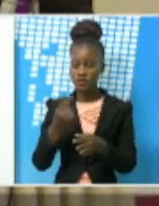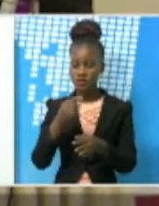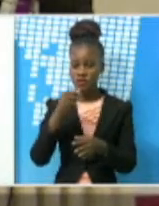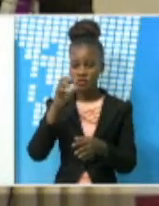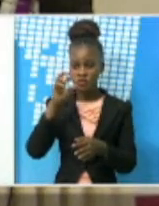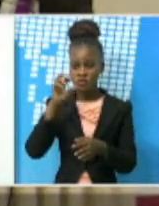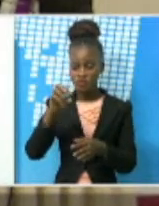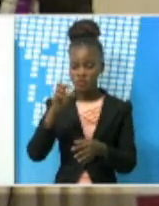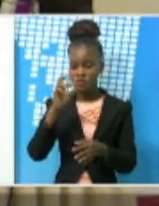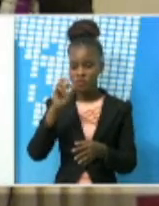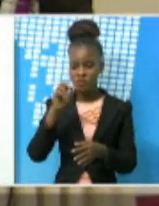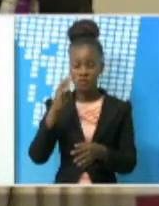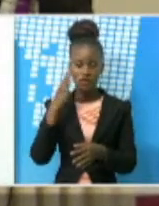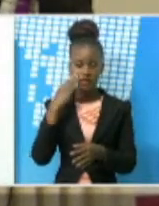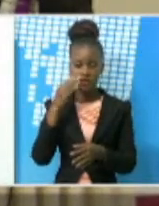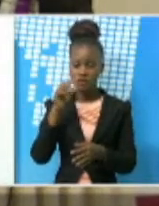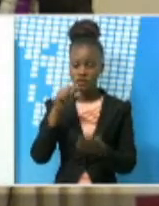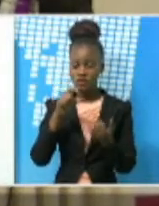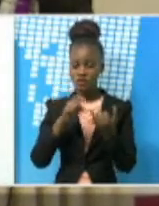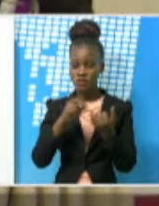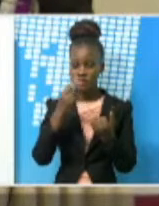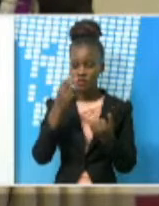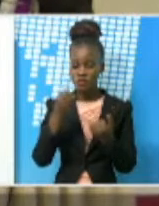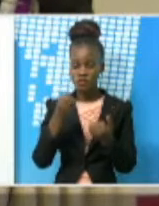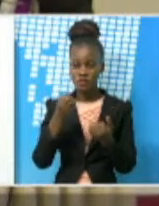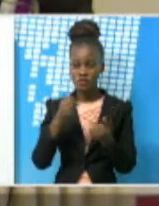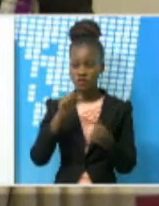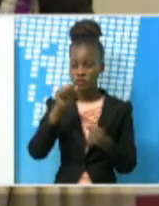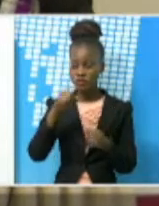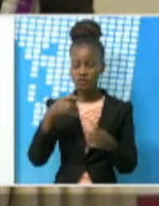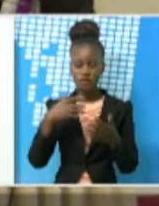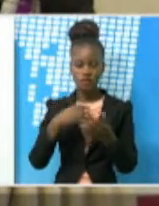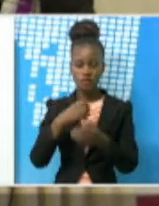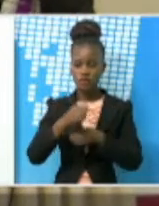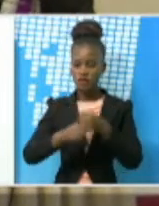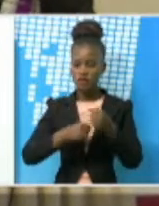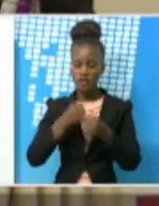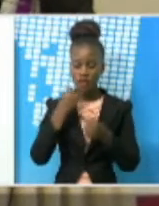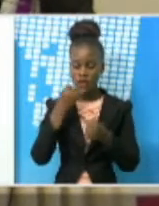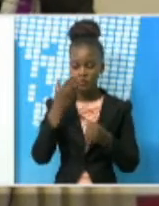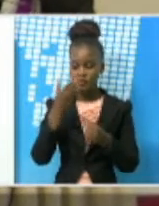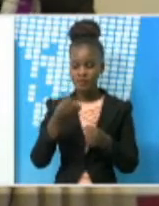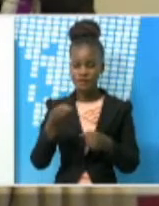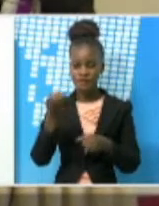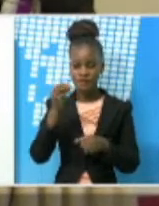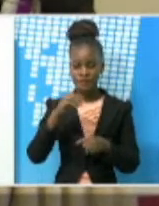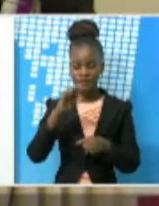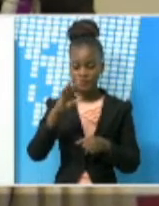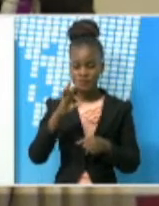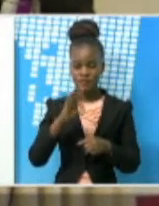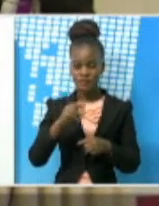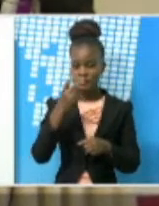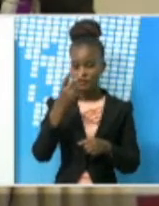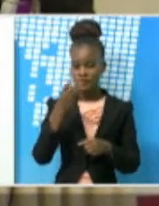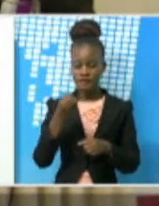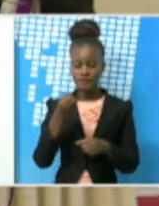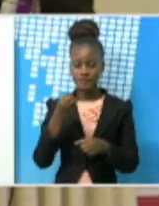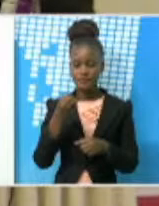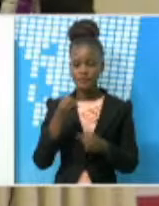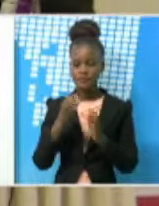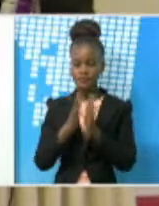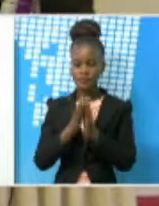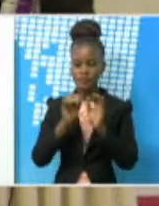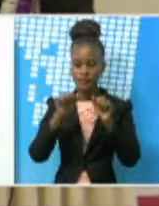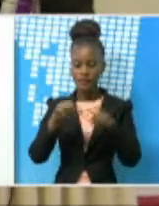billion as of December 2022. Yet, the financial institution's instrument of 2022 requires an entity